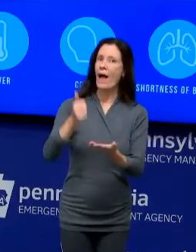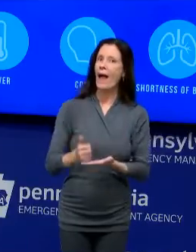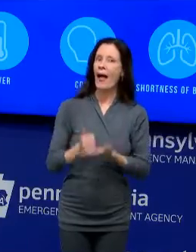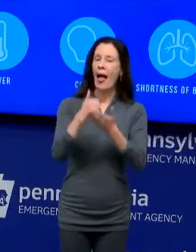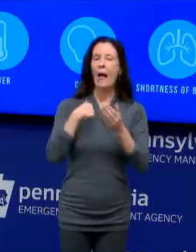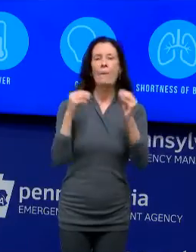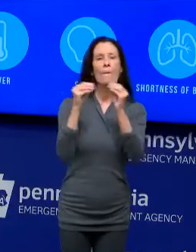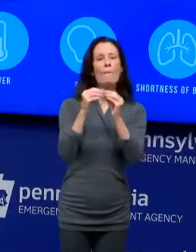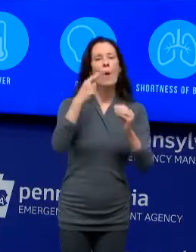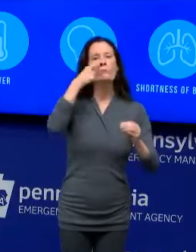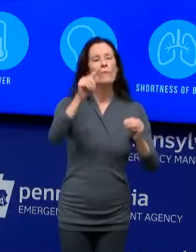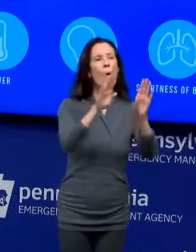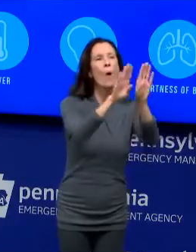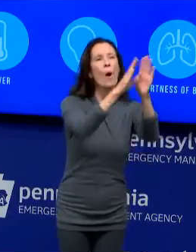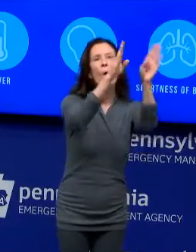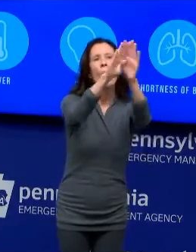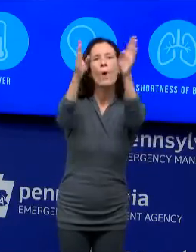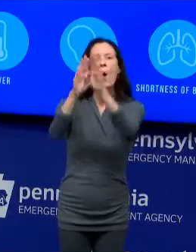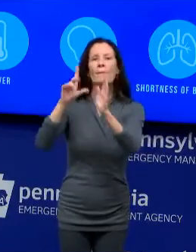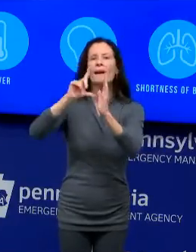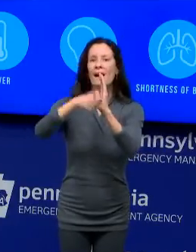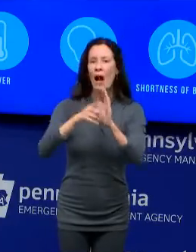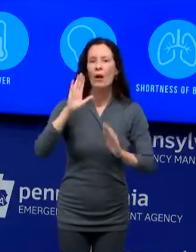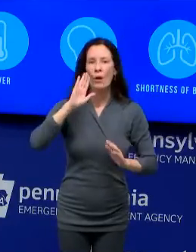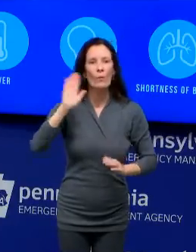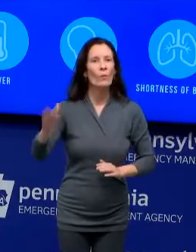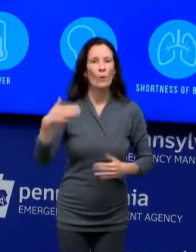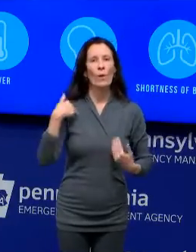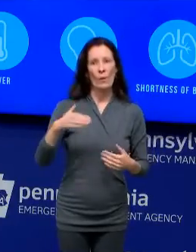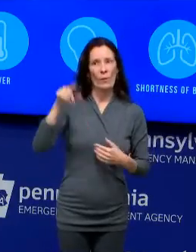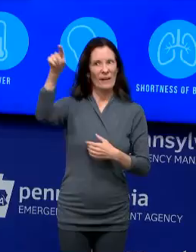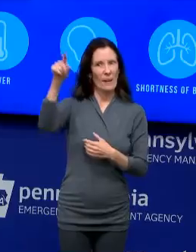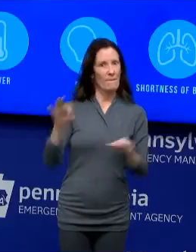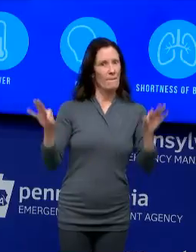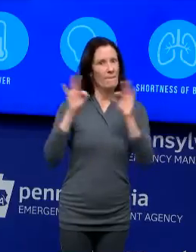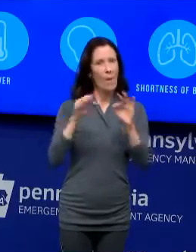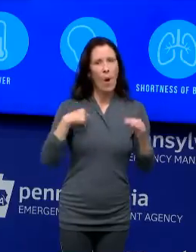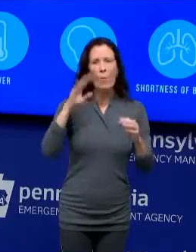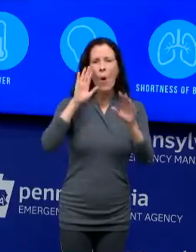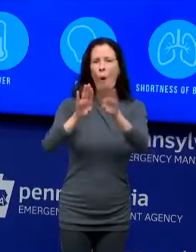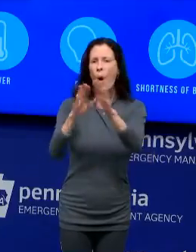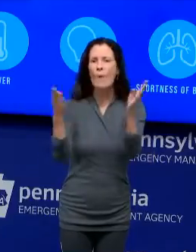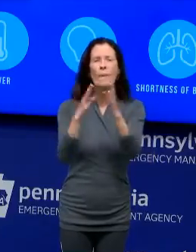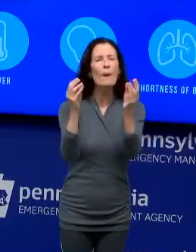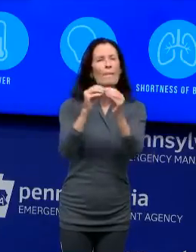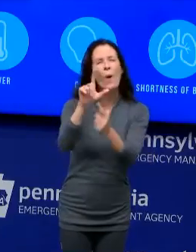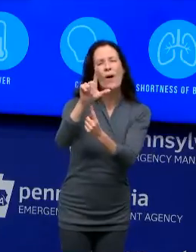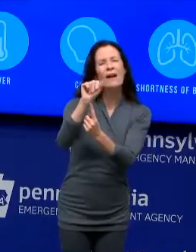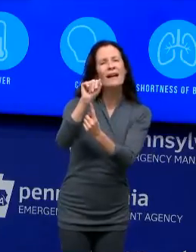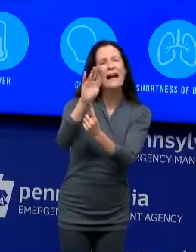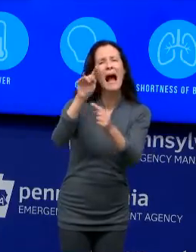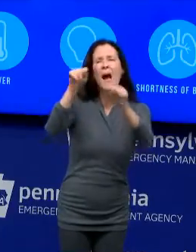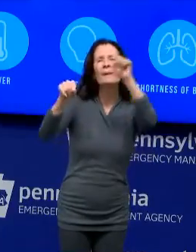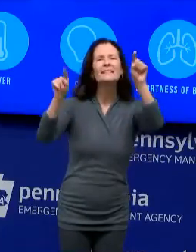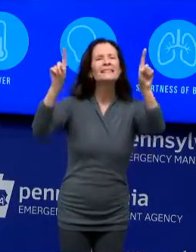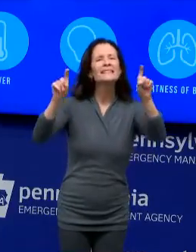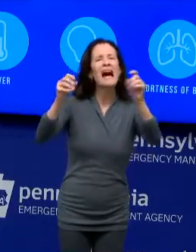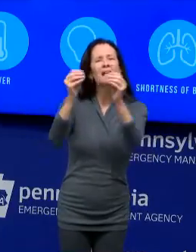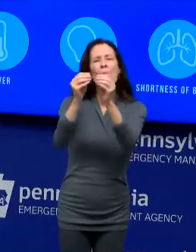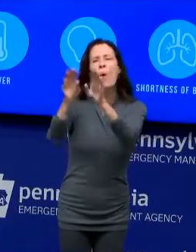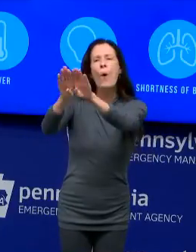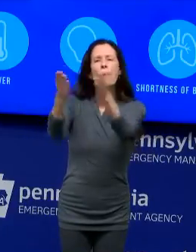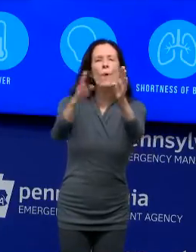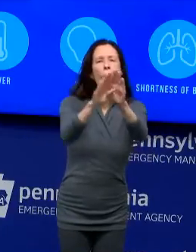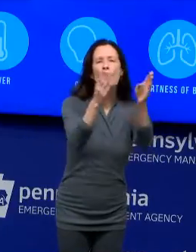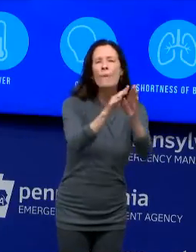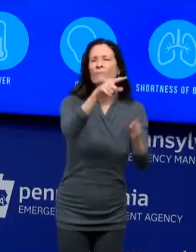Department of Health in Exton, as well as working with hospital and healthcare systems in terms of their